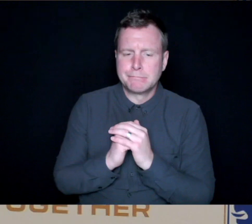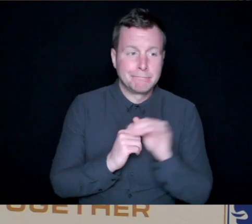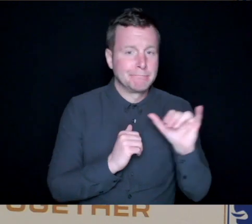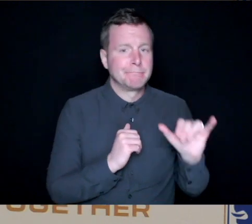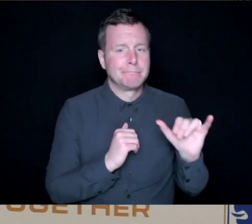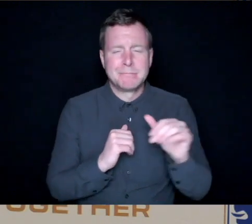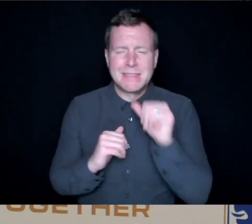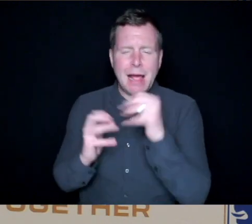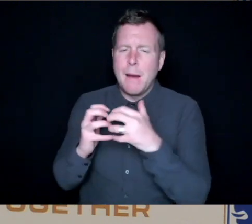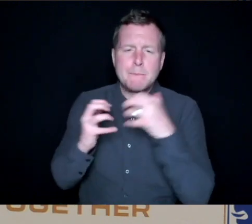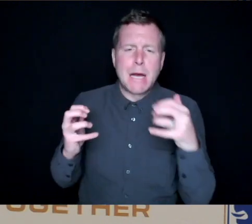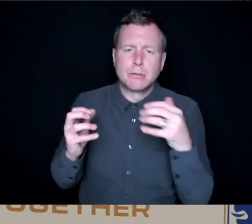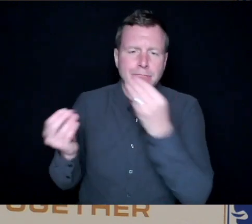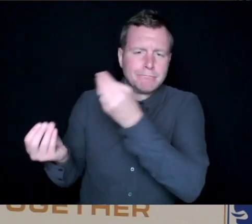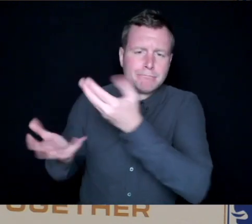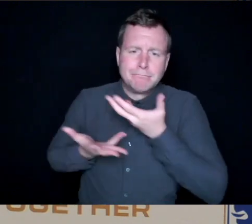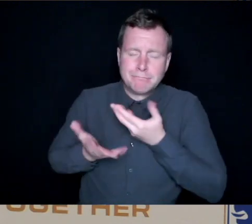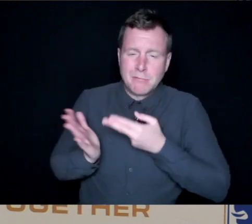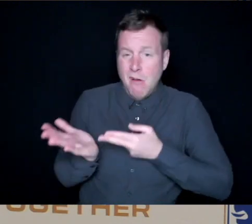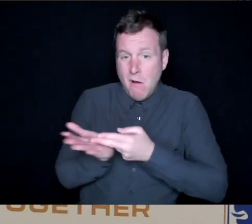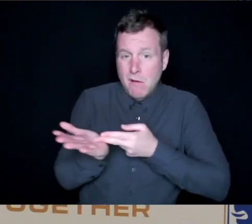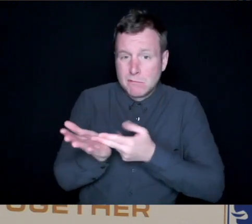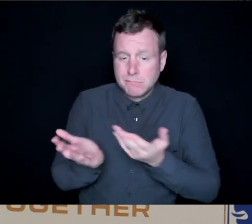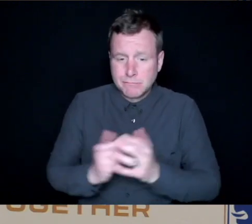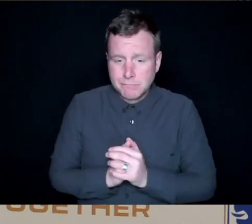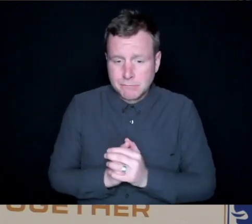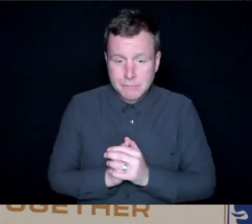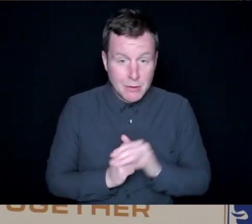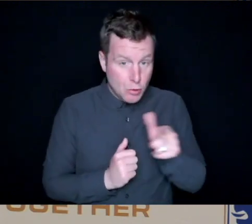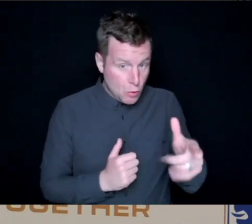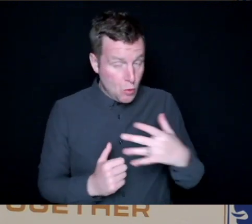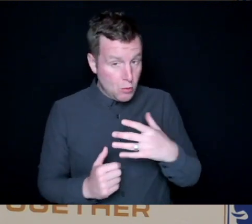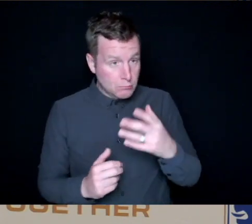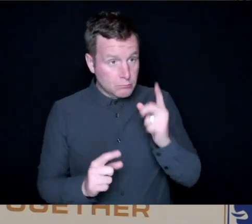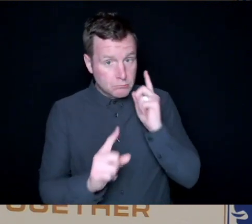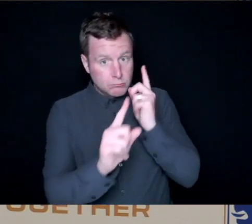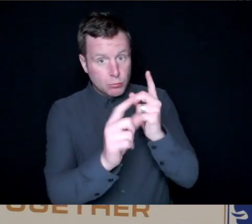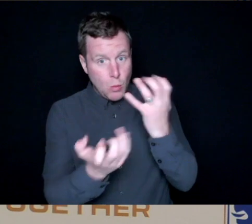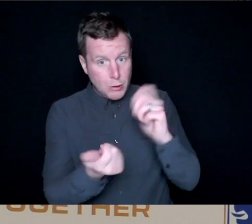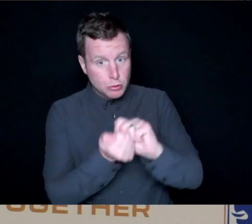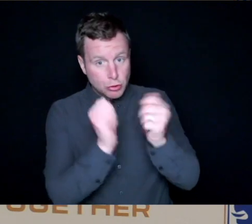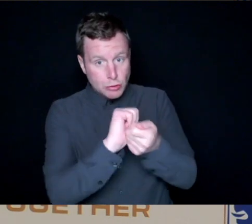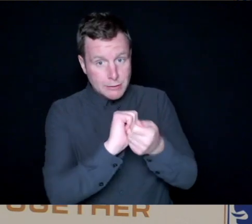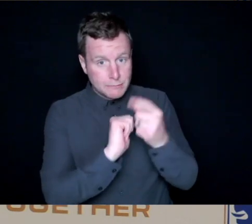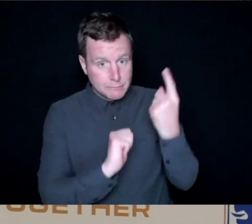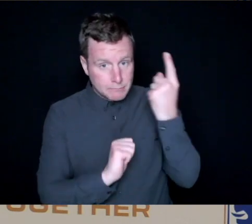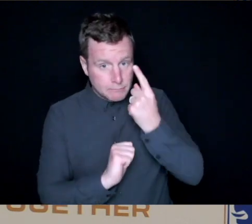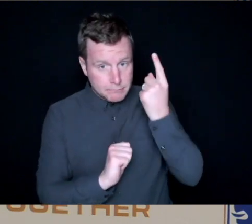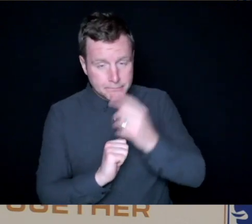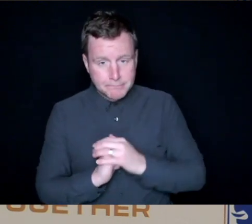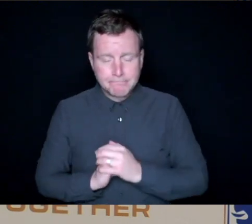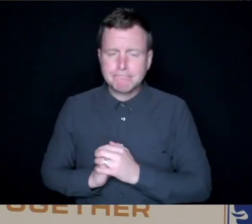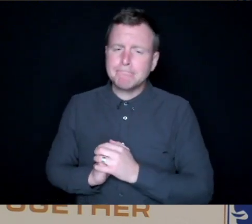Thanks. Yeah, not much, to be honest. Thanks, Dan. And Is that something you'd like to see change?